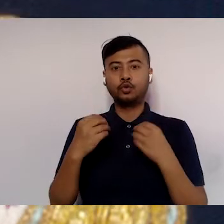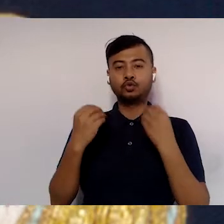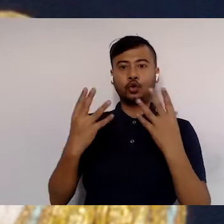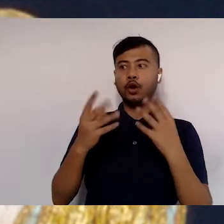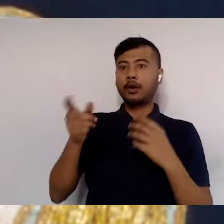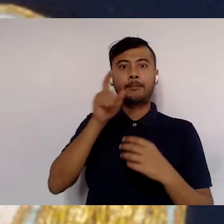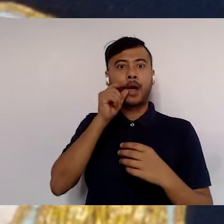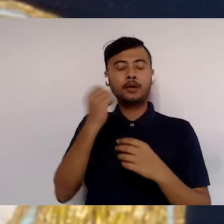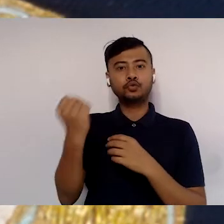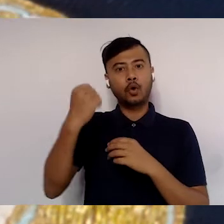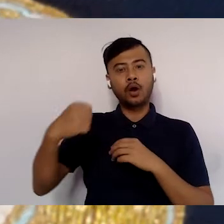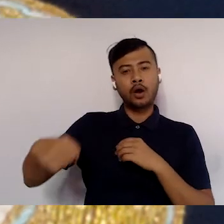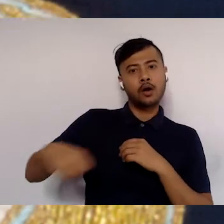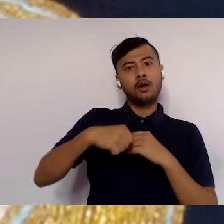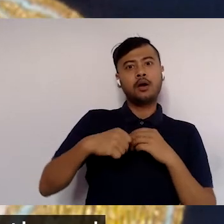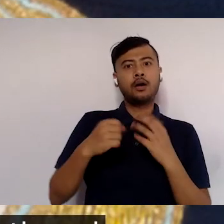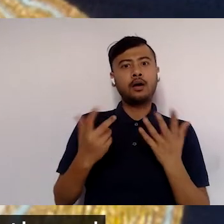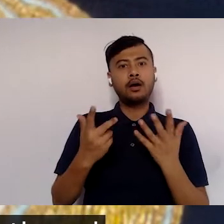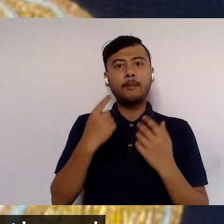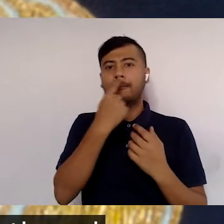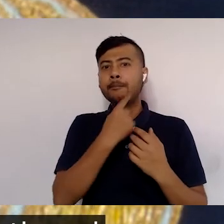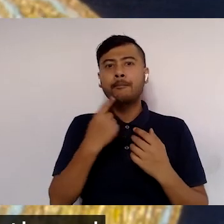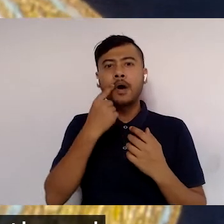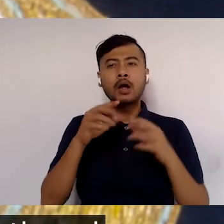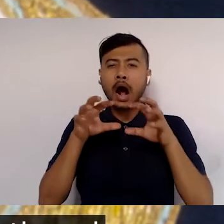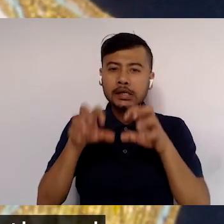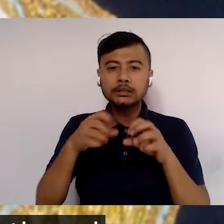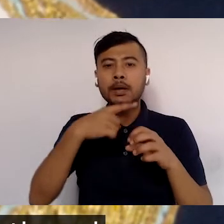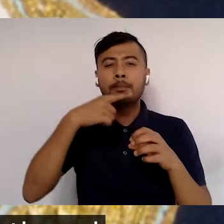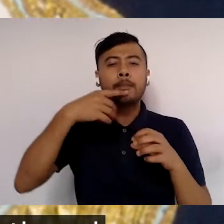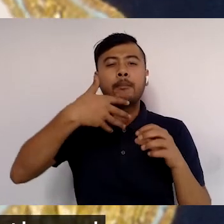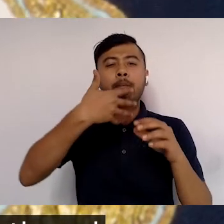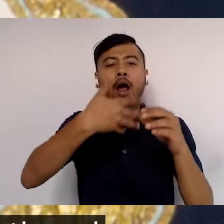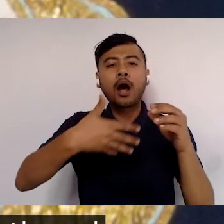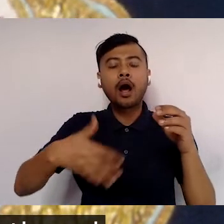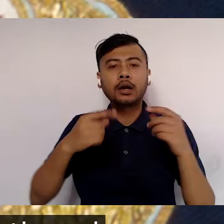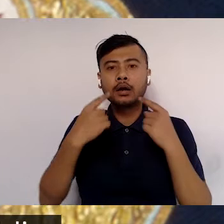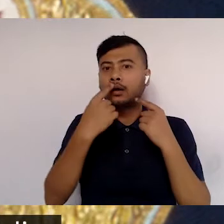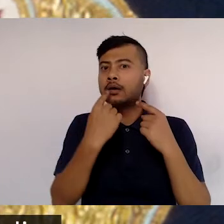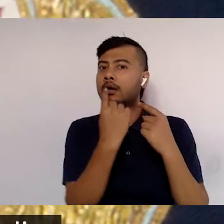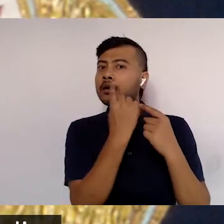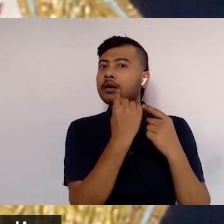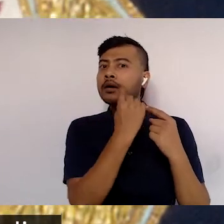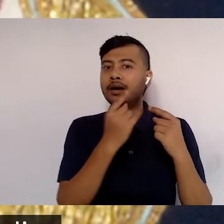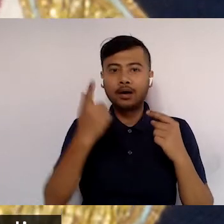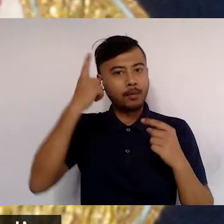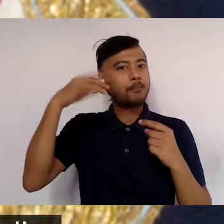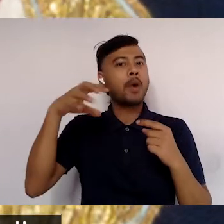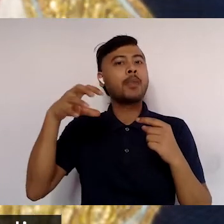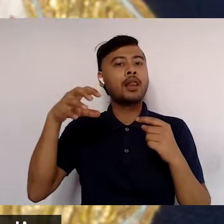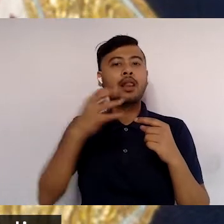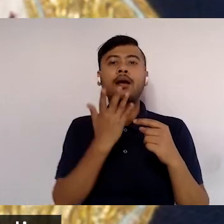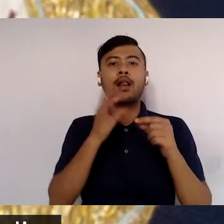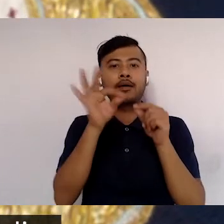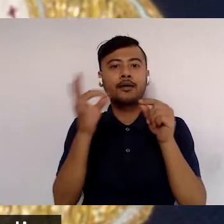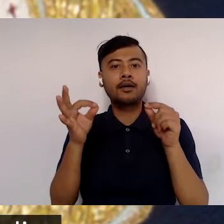receiving from his supposed victim. His quivering mouth lined with blood, again in purple thread, now looks comically dismayed